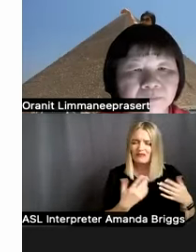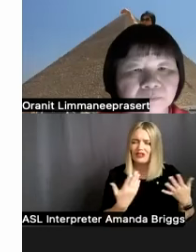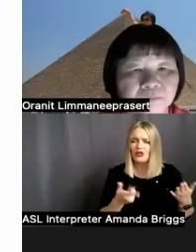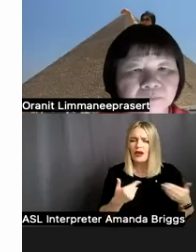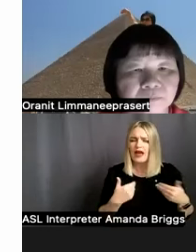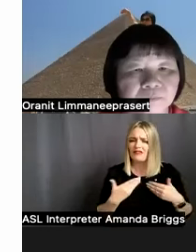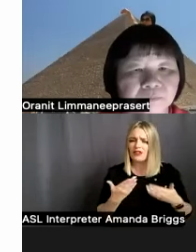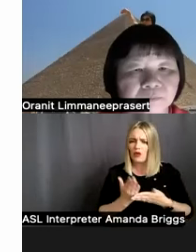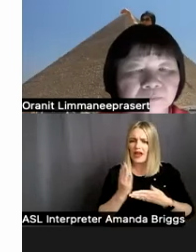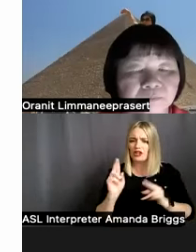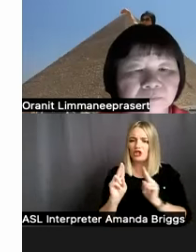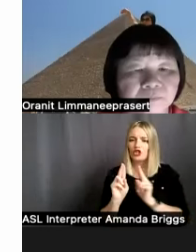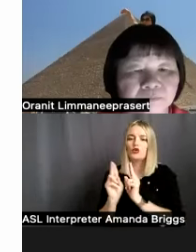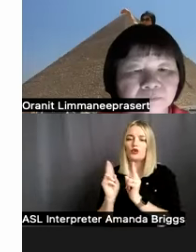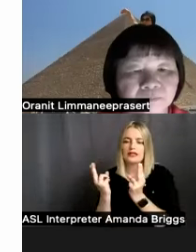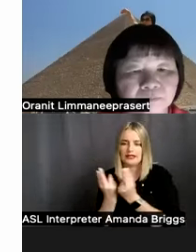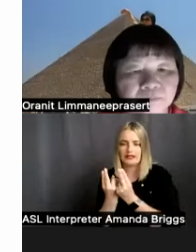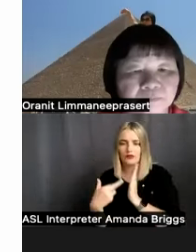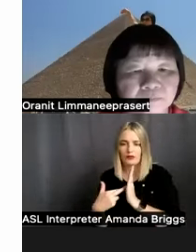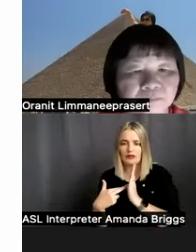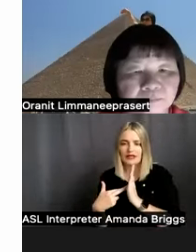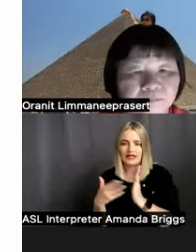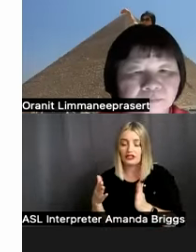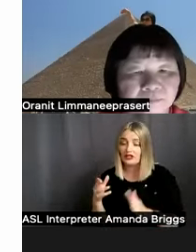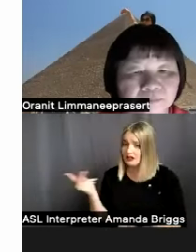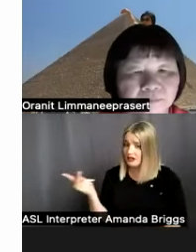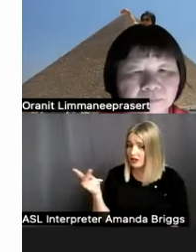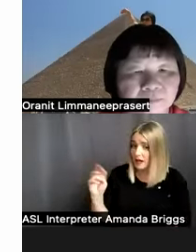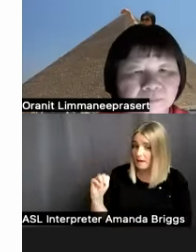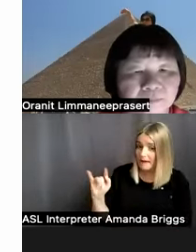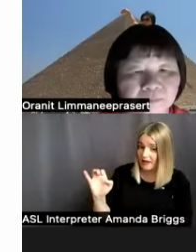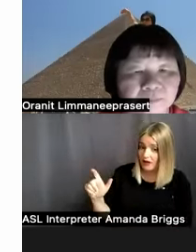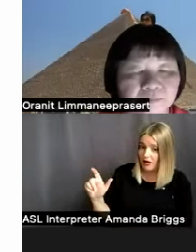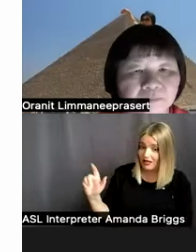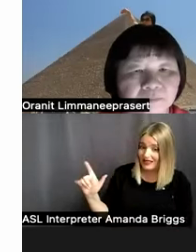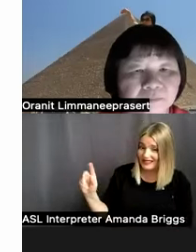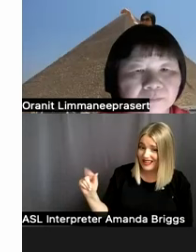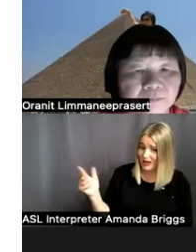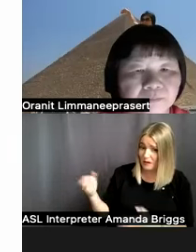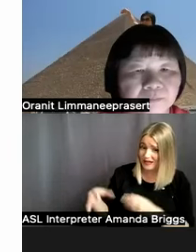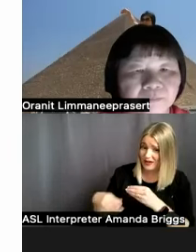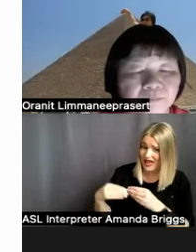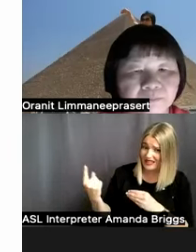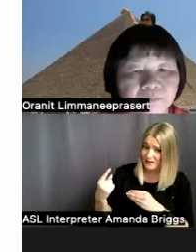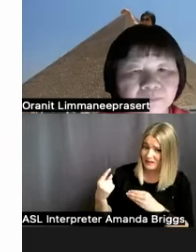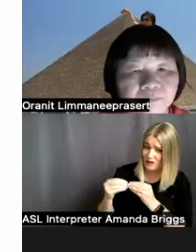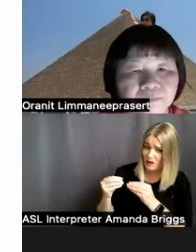union representation. Michael or Linda, did I need to add anything else in there?